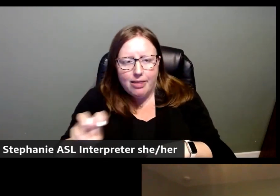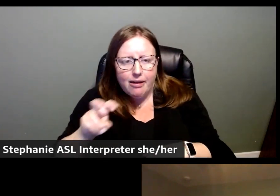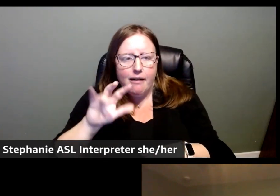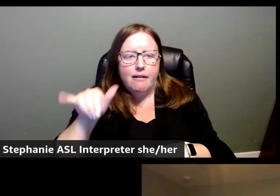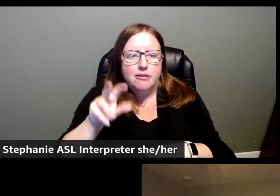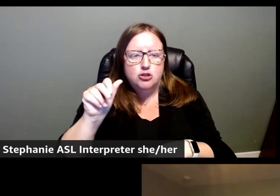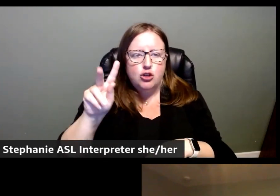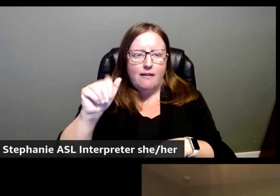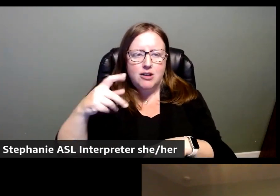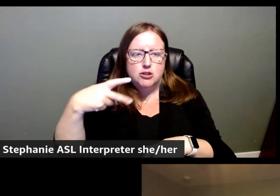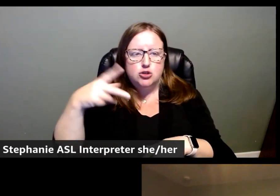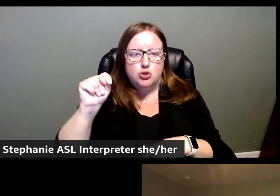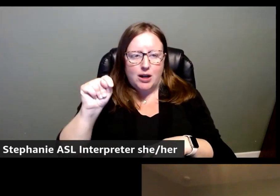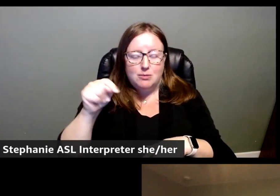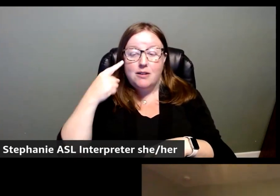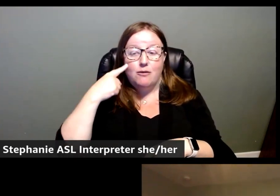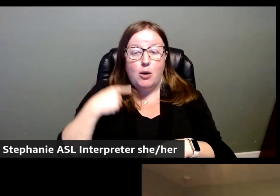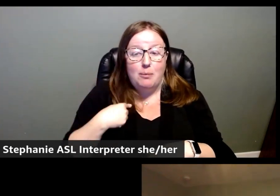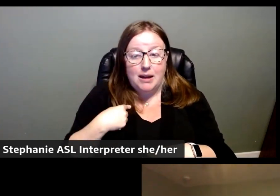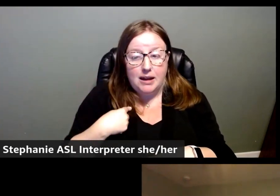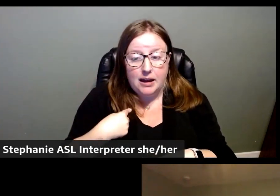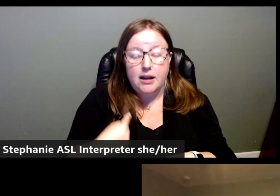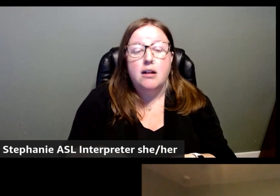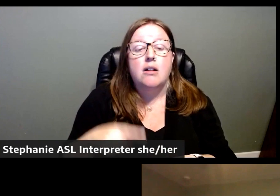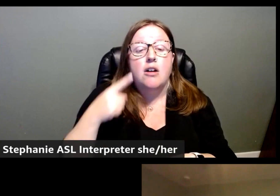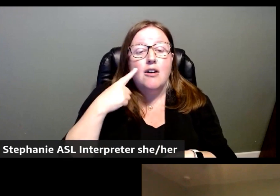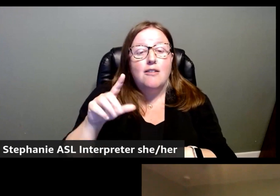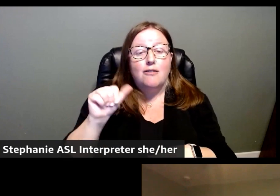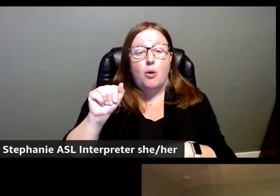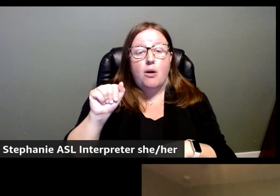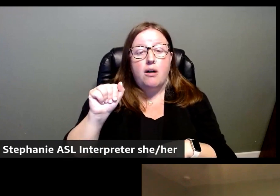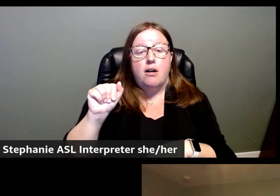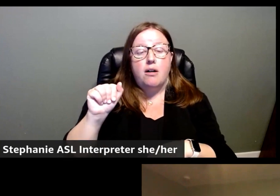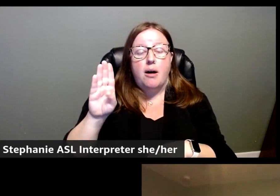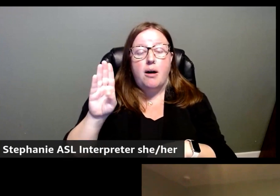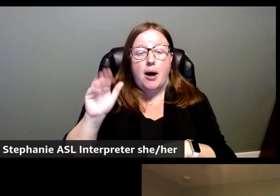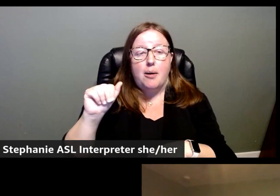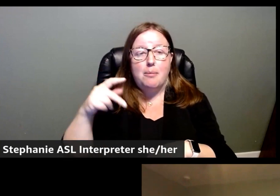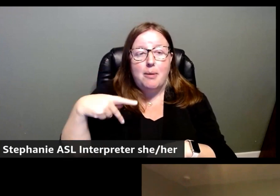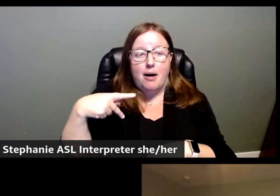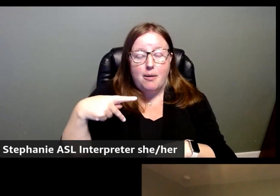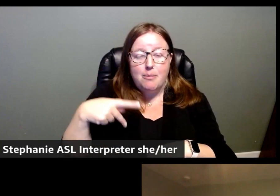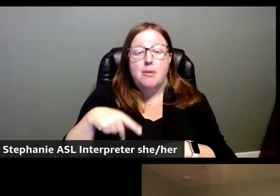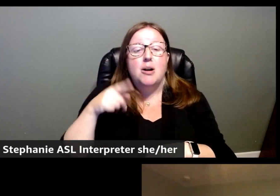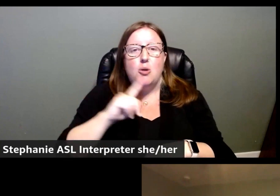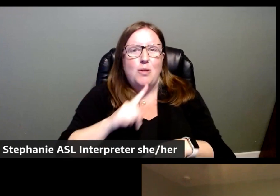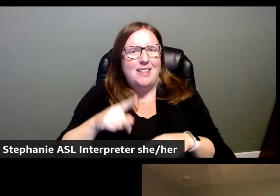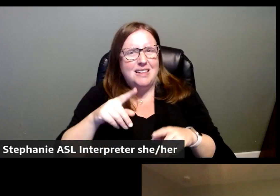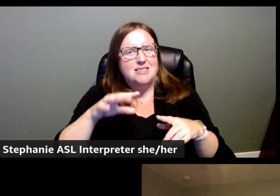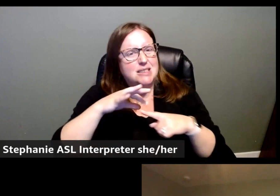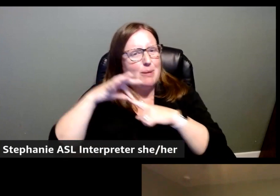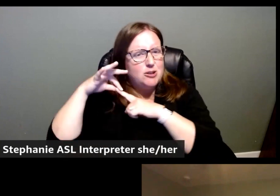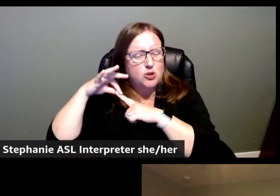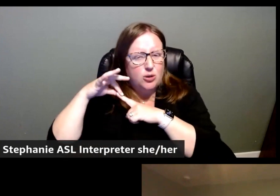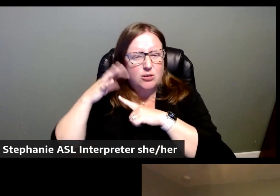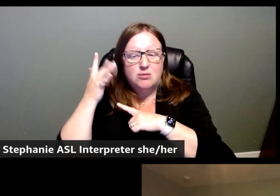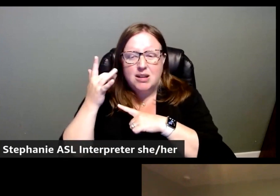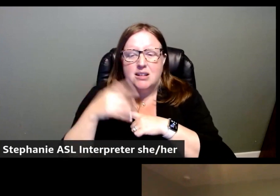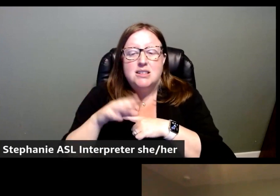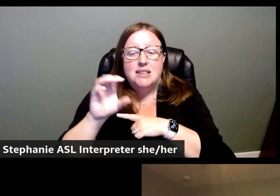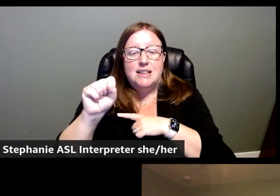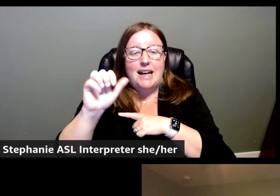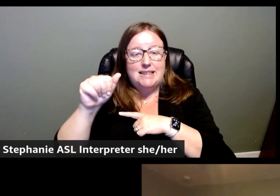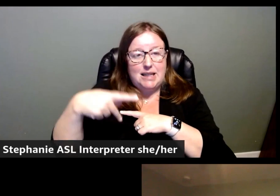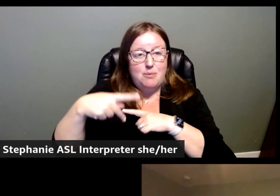forth. To me, the SDK for ABAP is special because SAP